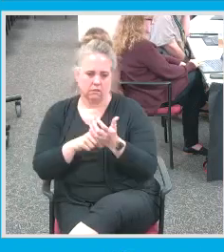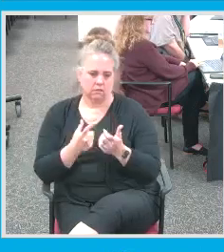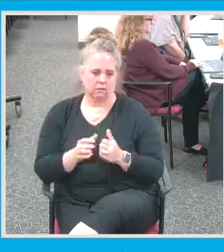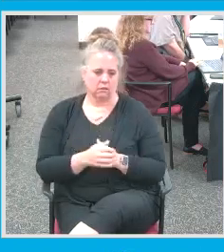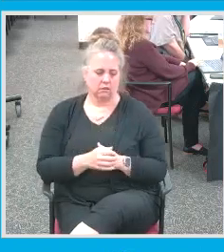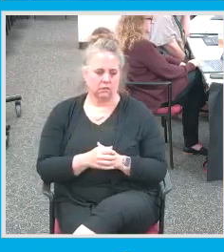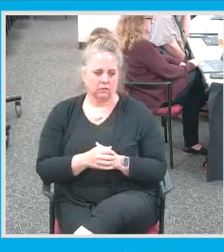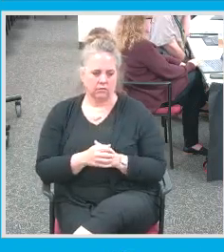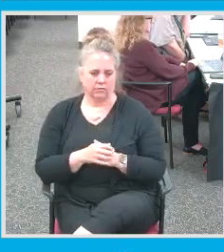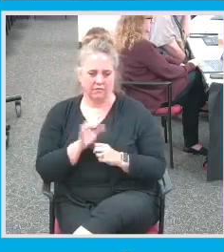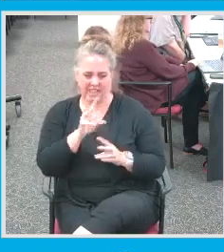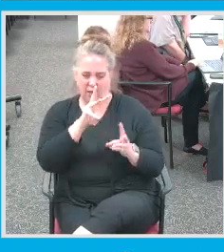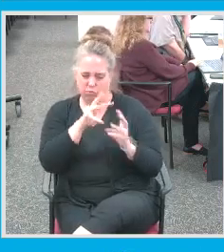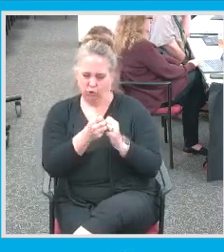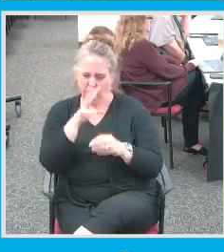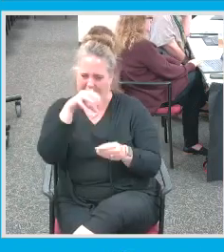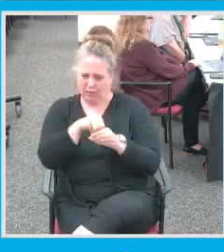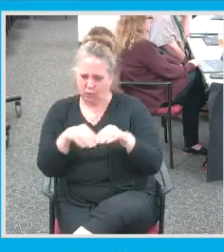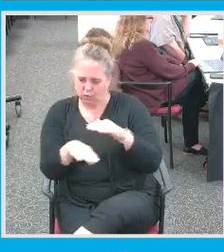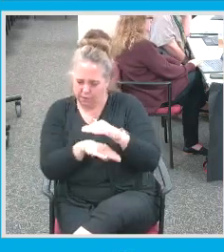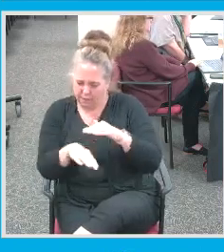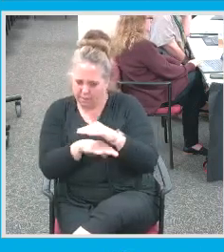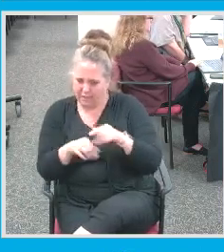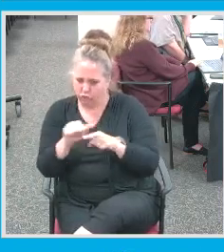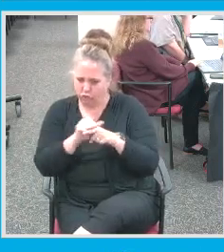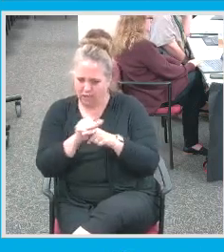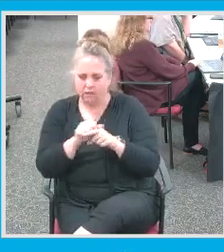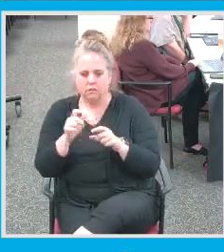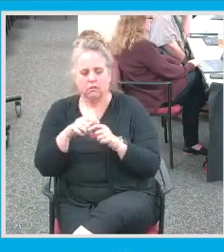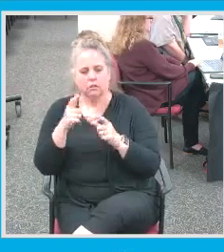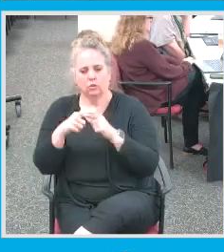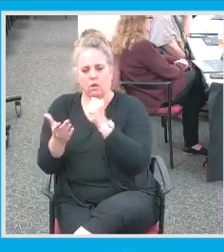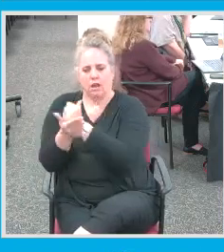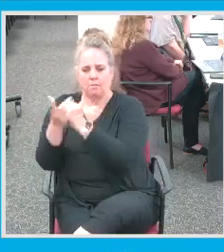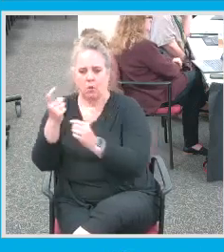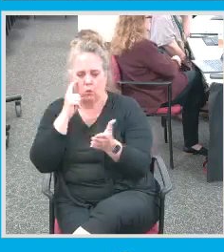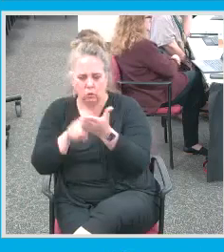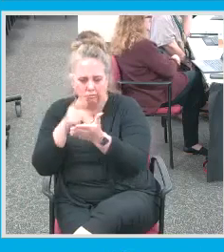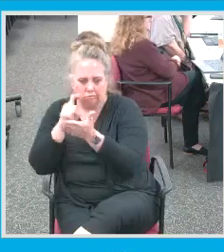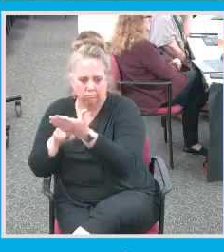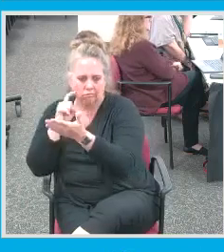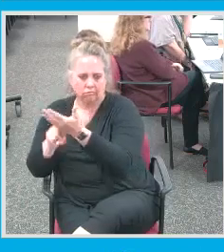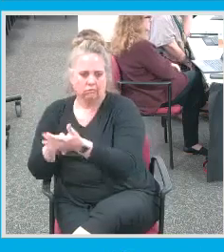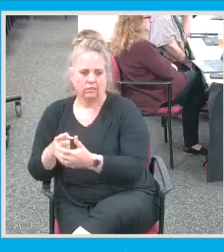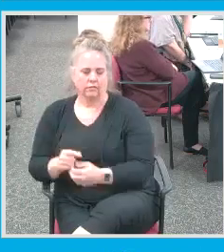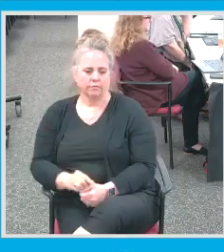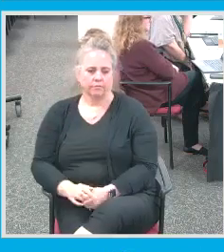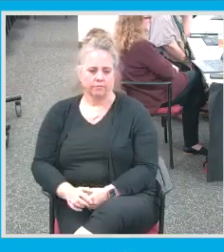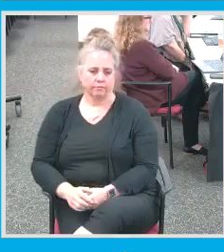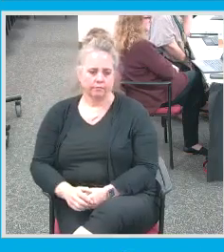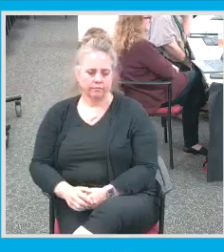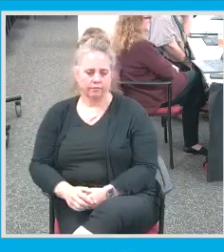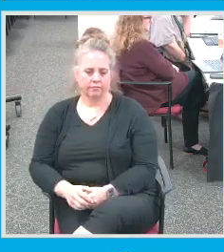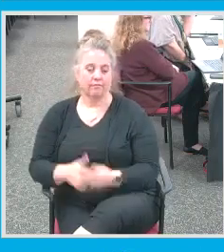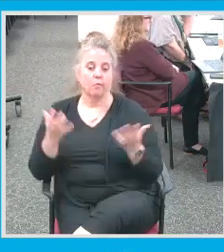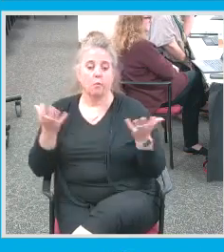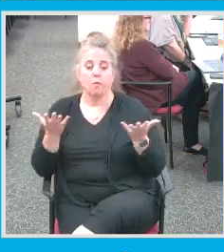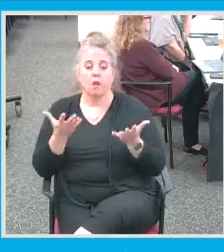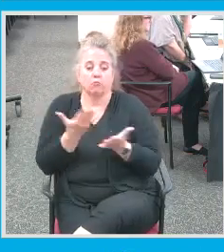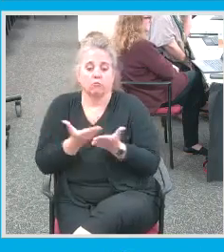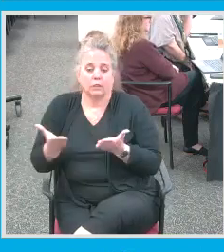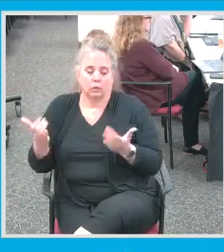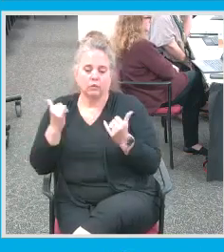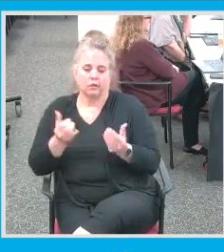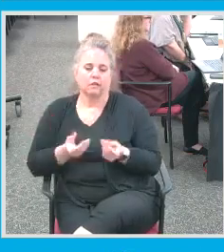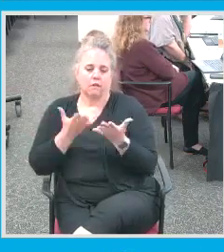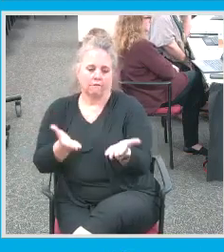each of you to consider hosting. And then what to do and what are the resources. And as Brittany talked about earlier,